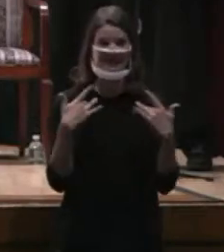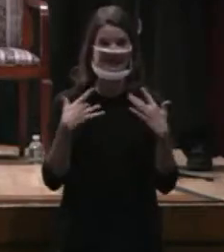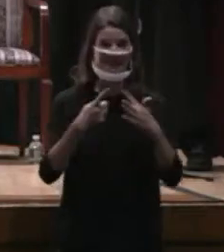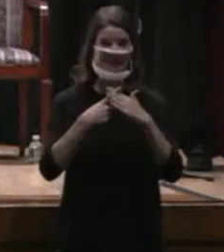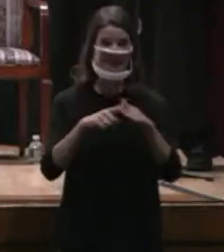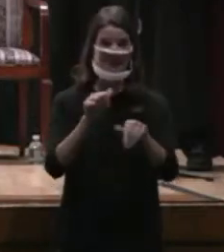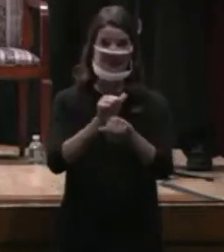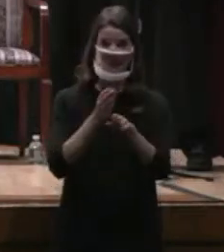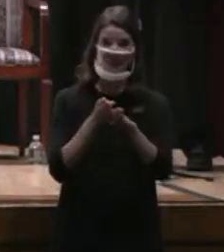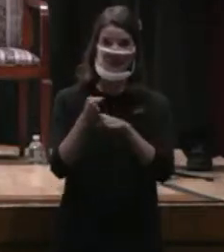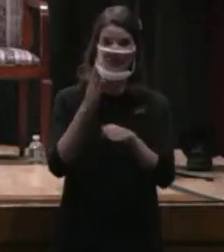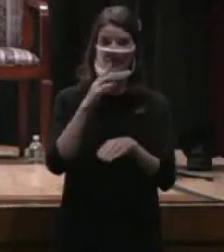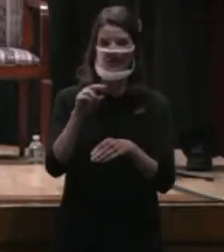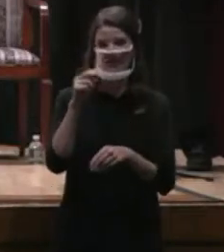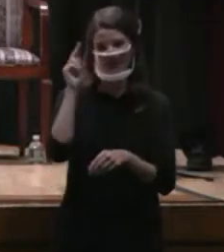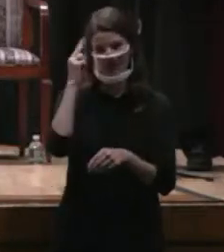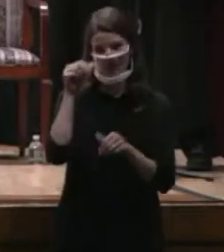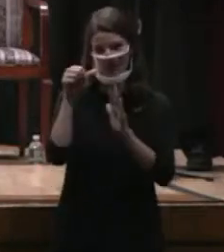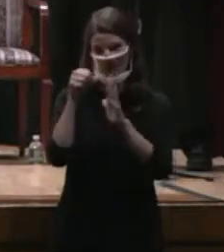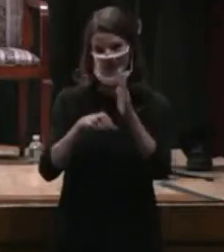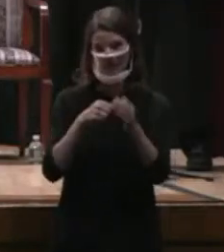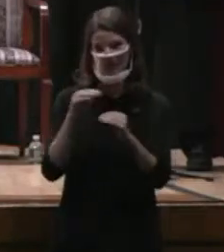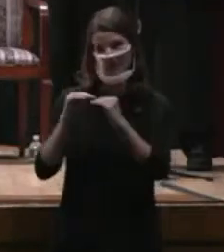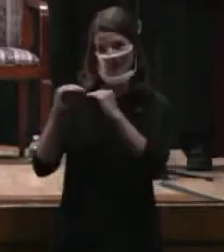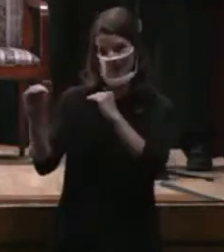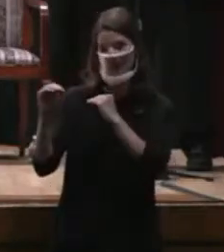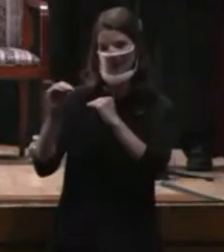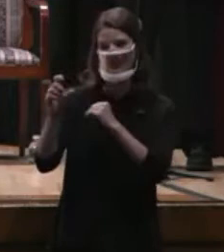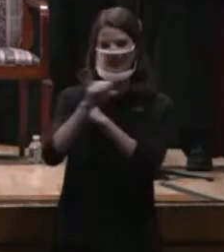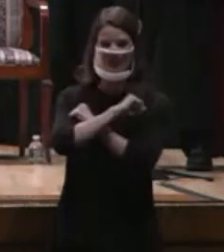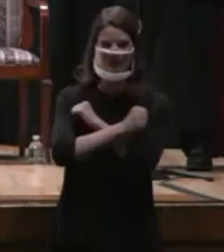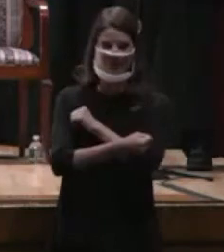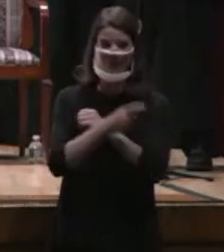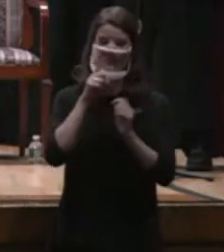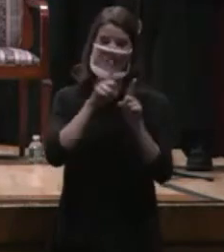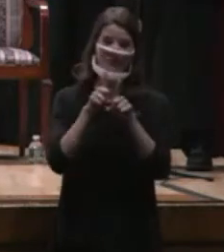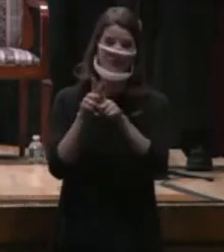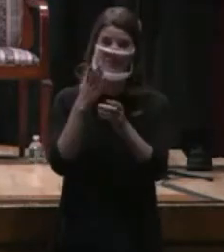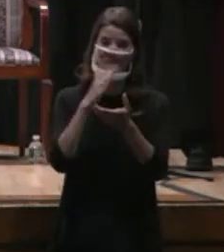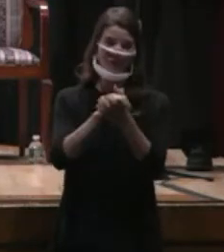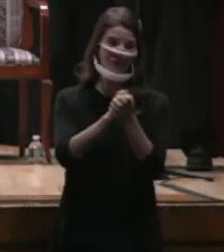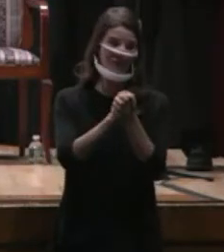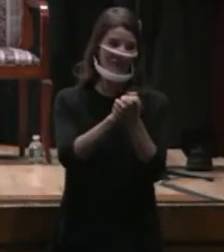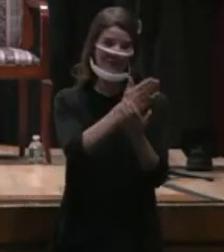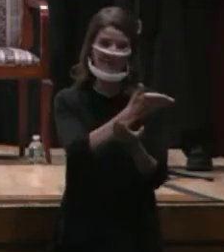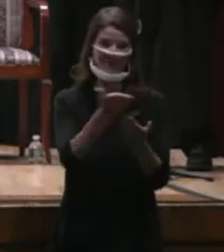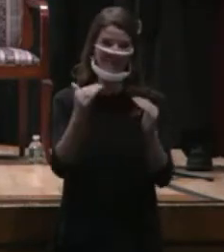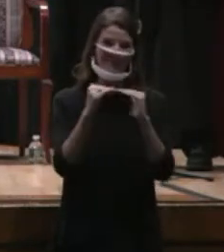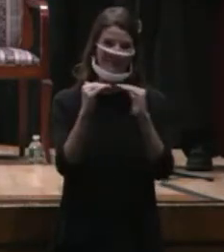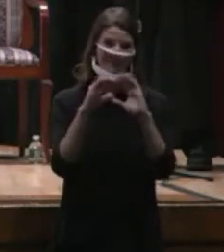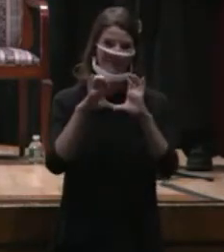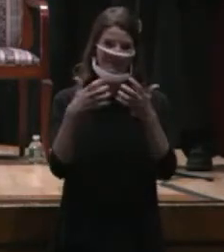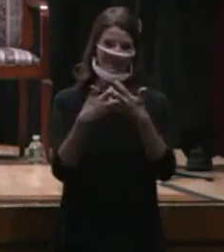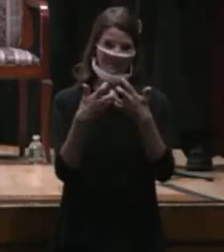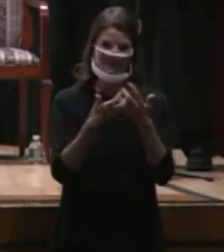begin her career on the neurosurgery unit at Strong, and she would also like to congratulate her fellow